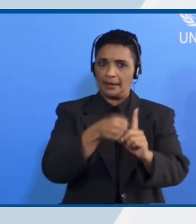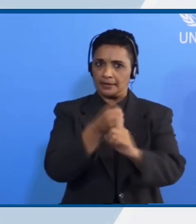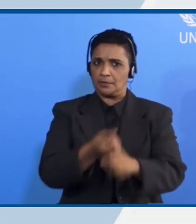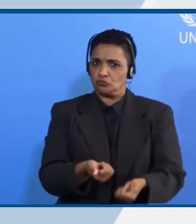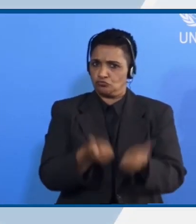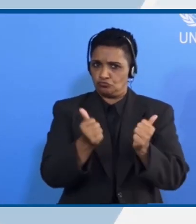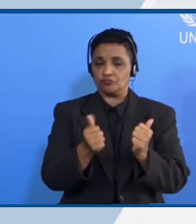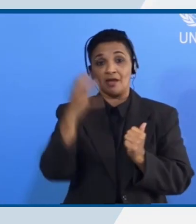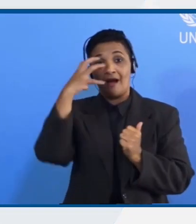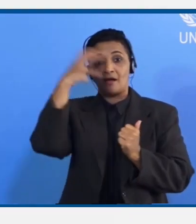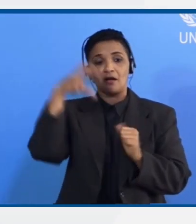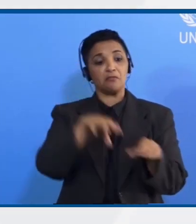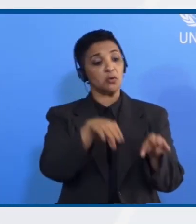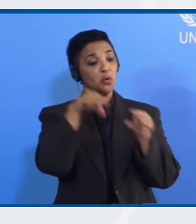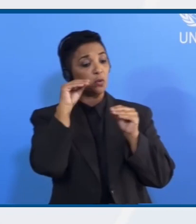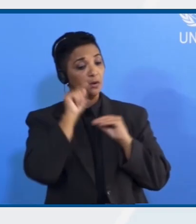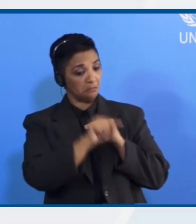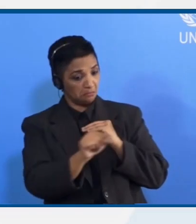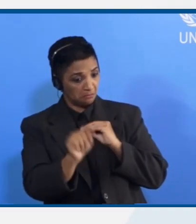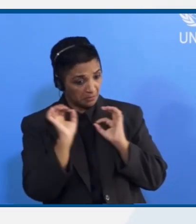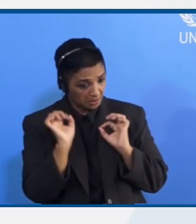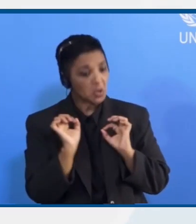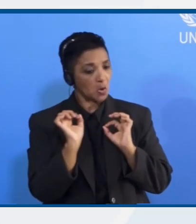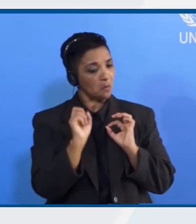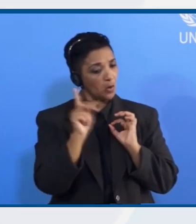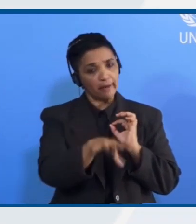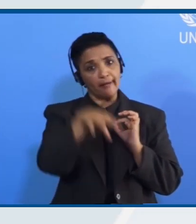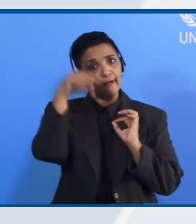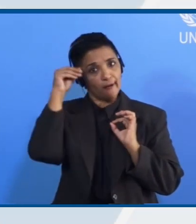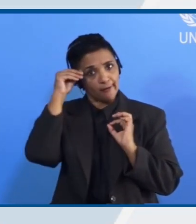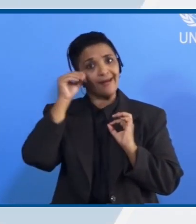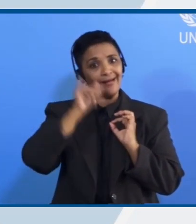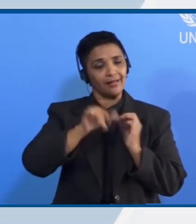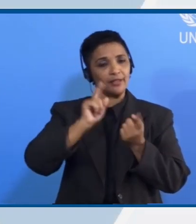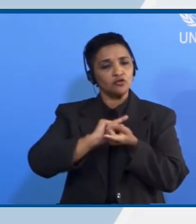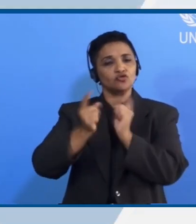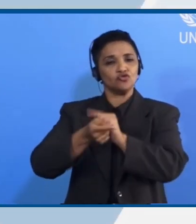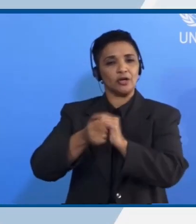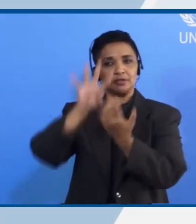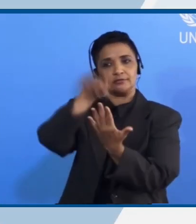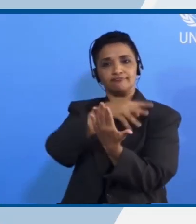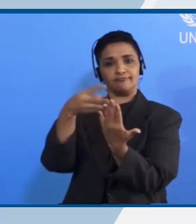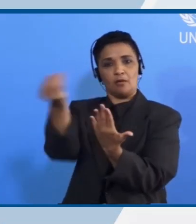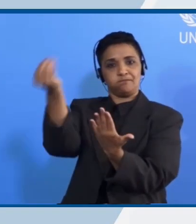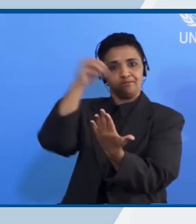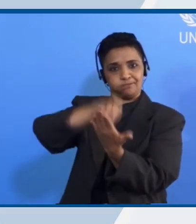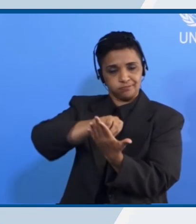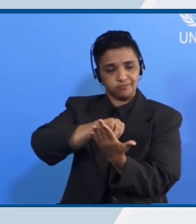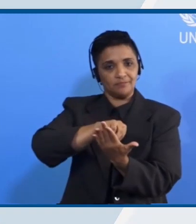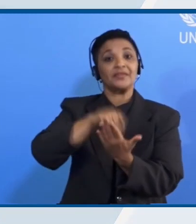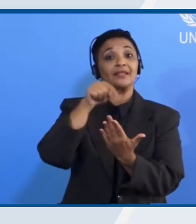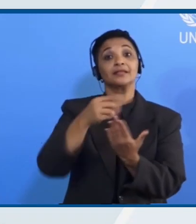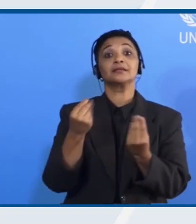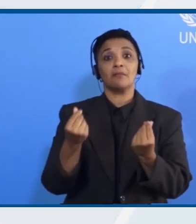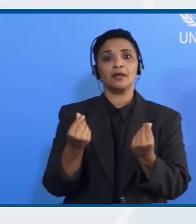learned from us, and they immediately created, turned into the scheme, government scheme, and the money goes